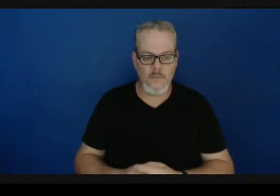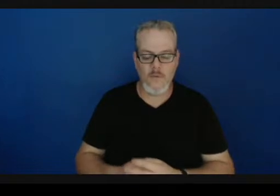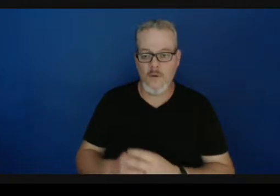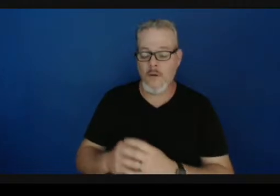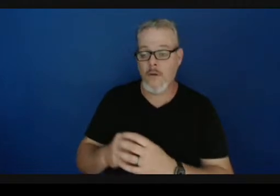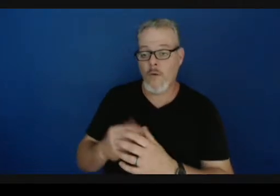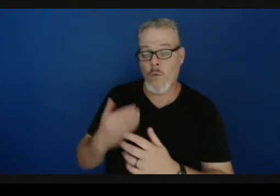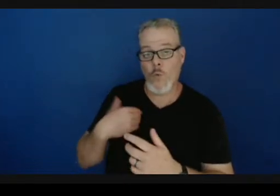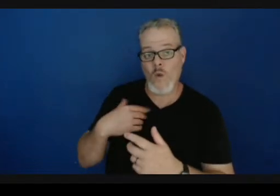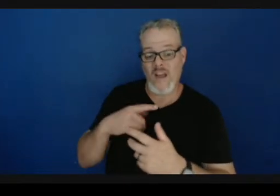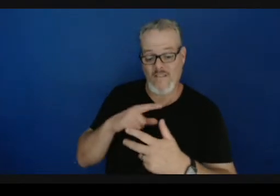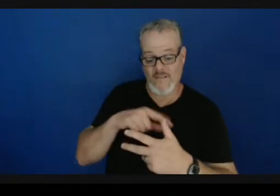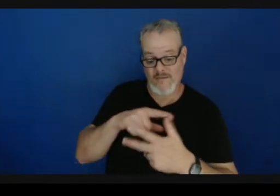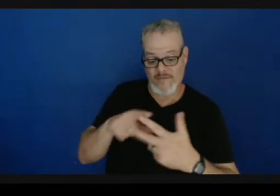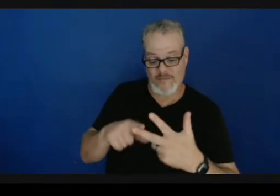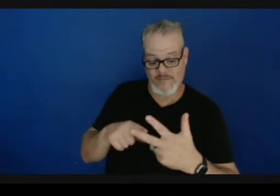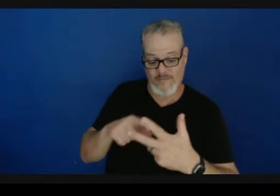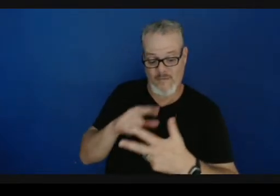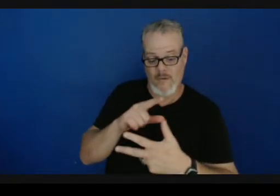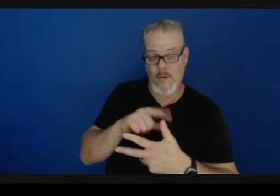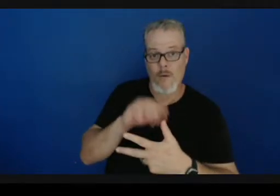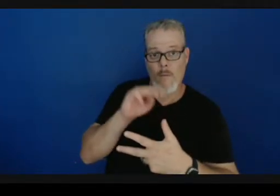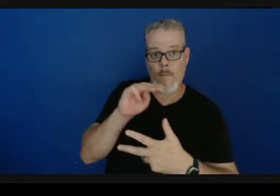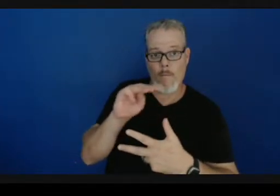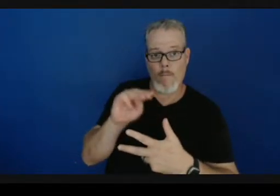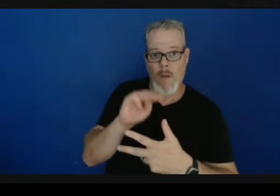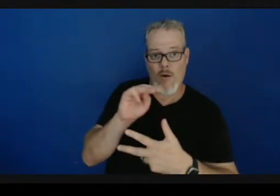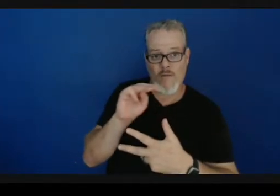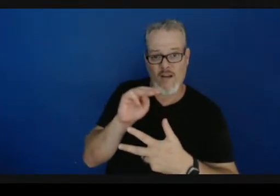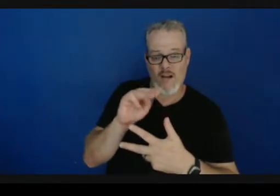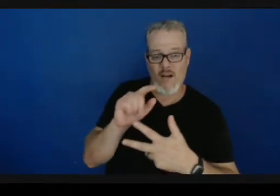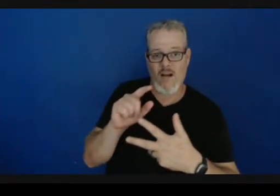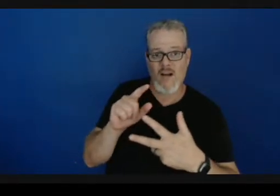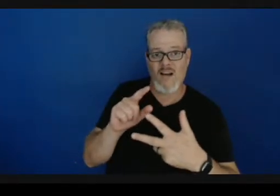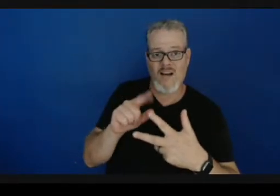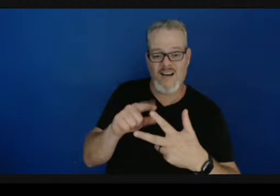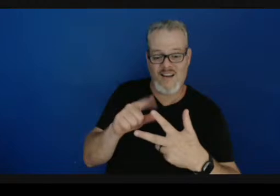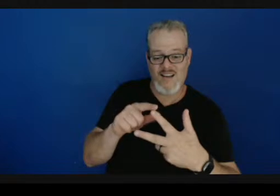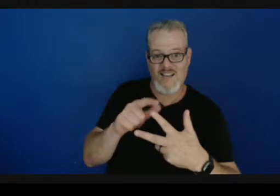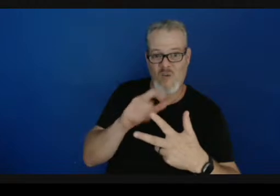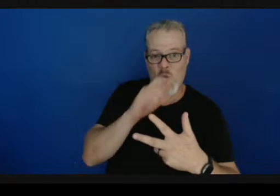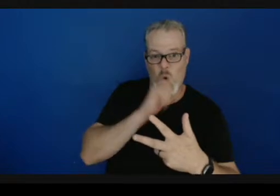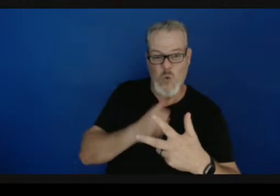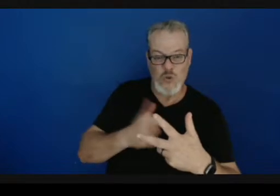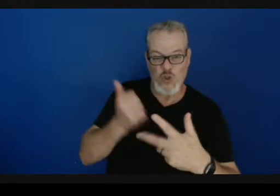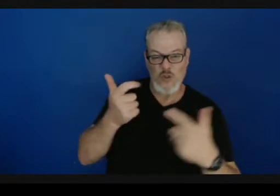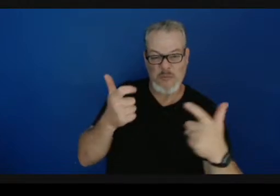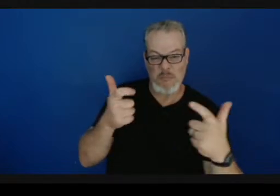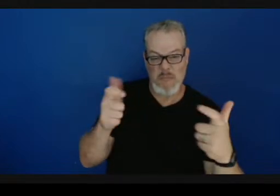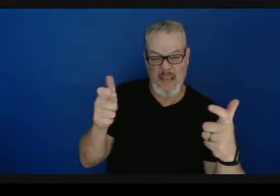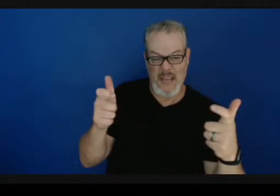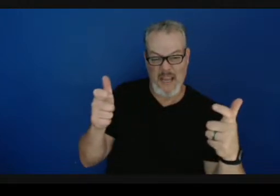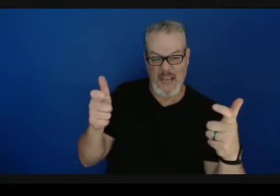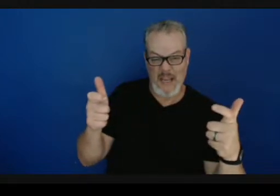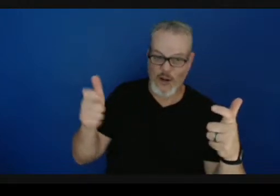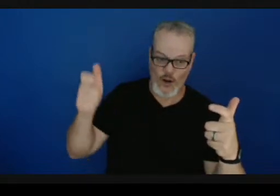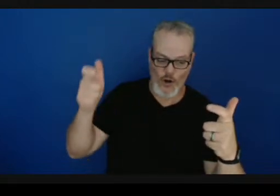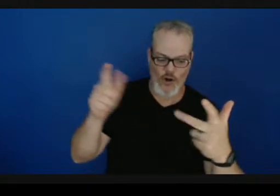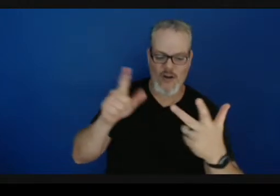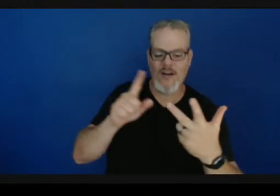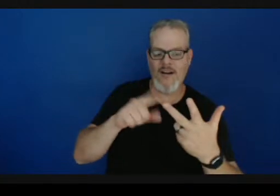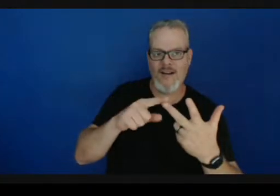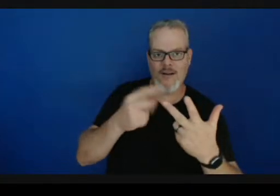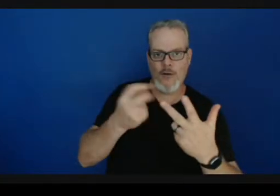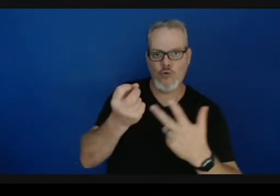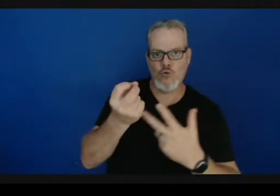caldera, and then the older caldera that's bigger and surrounds the area. And then there's the 12,000